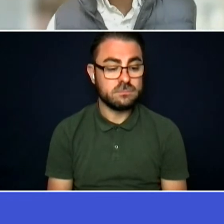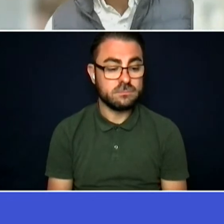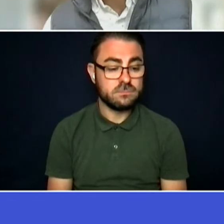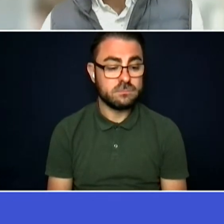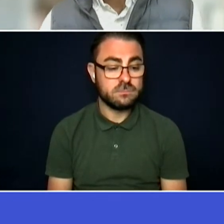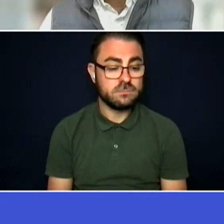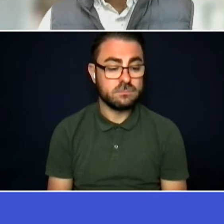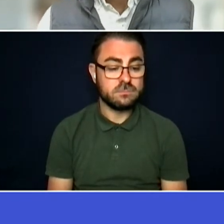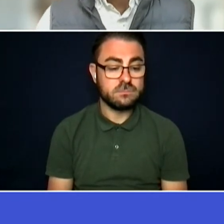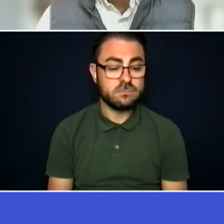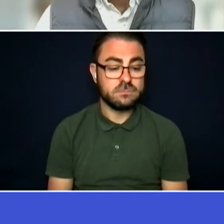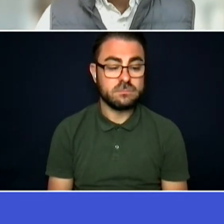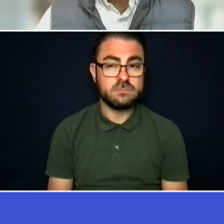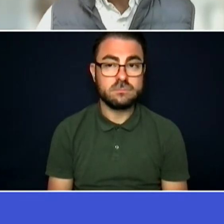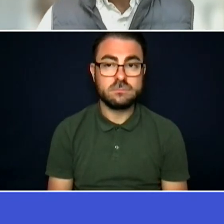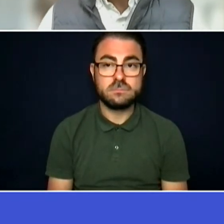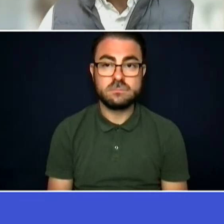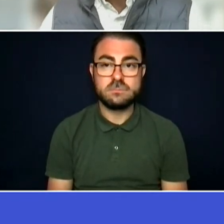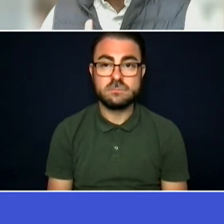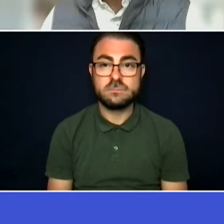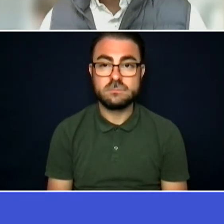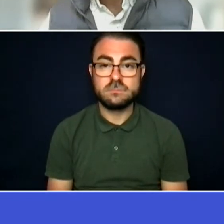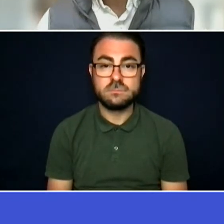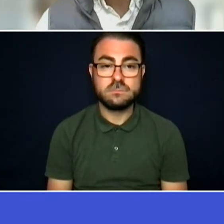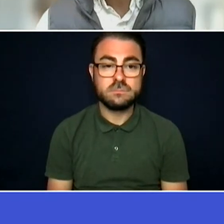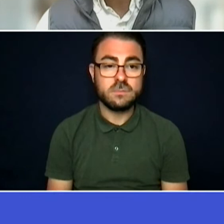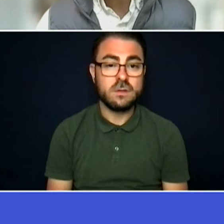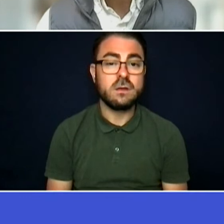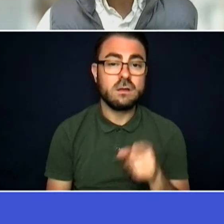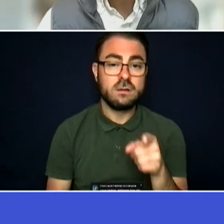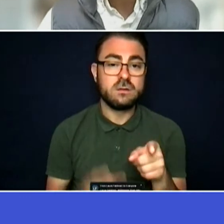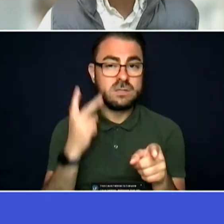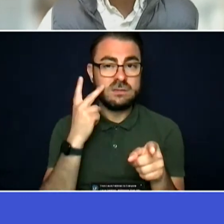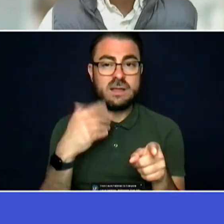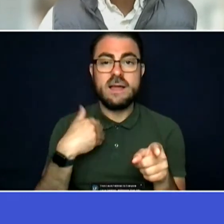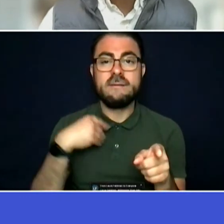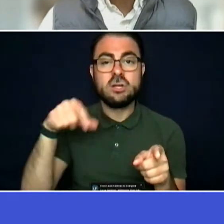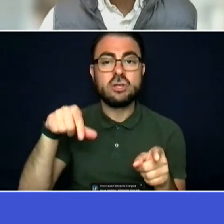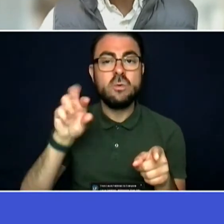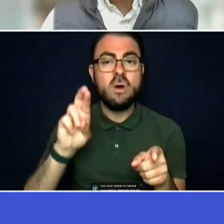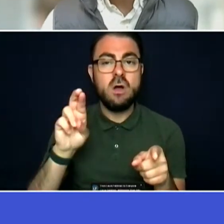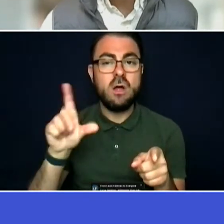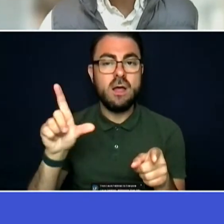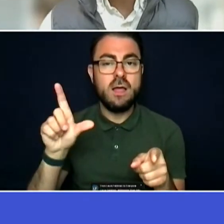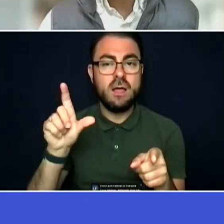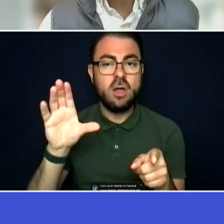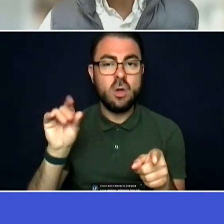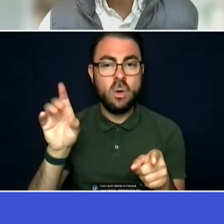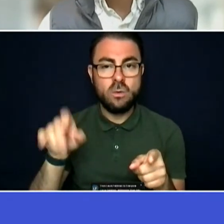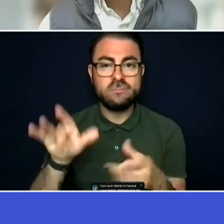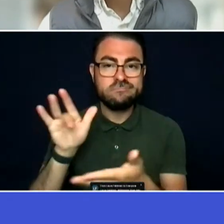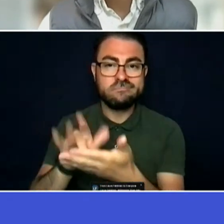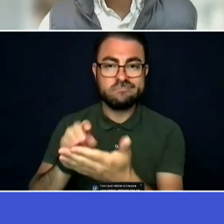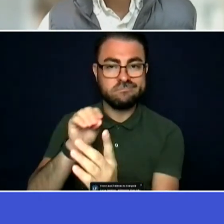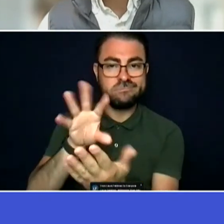here. And as you see in here, there's a QR link if you'd like to access that, just to download the draft and have it